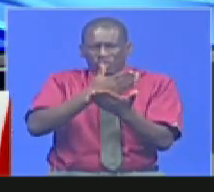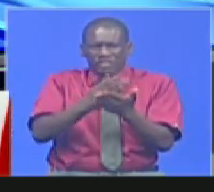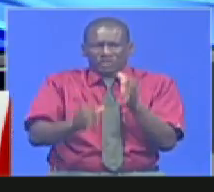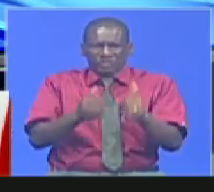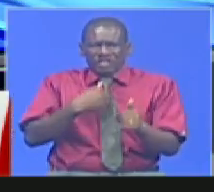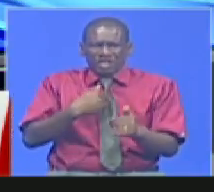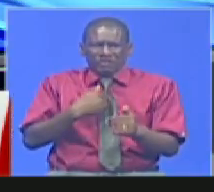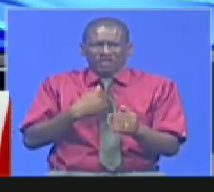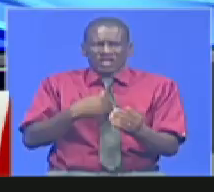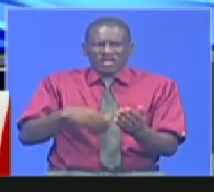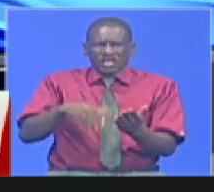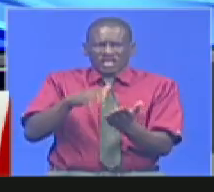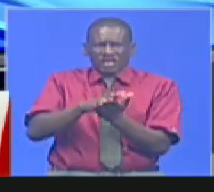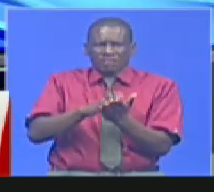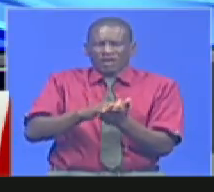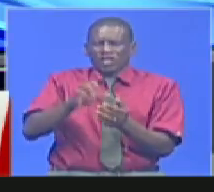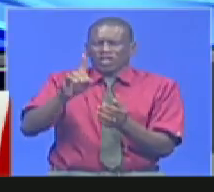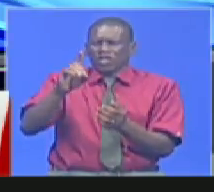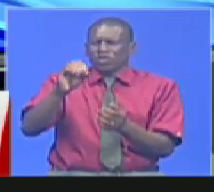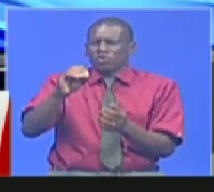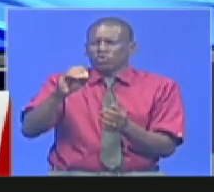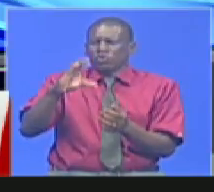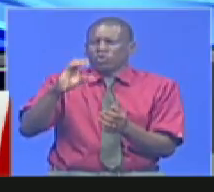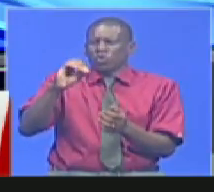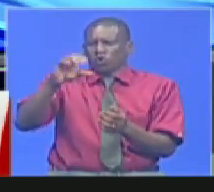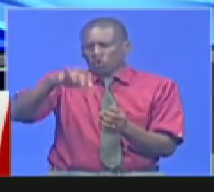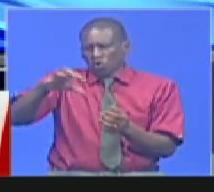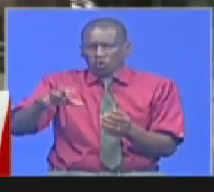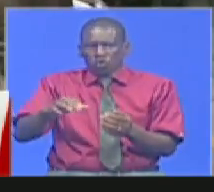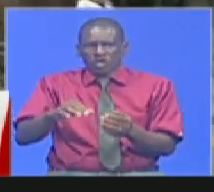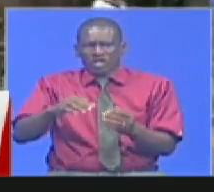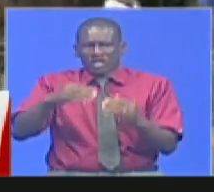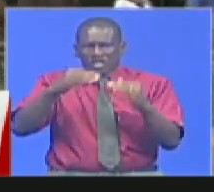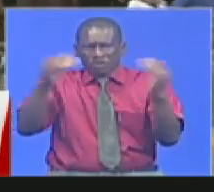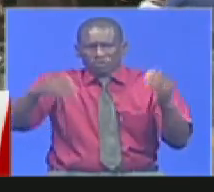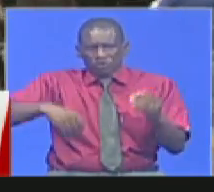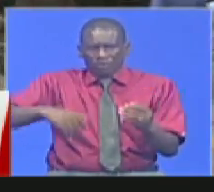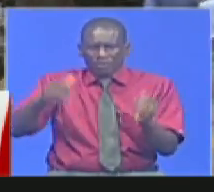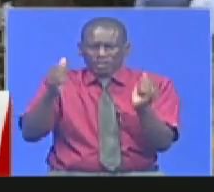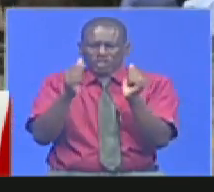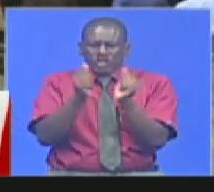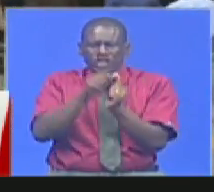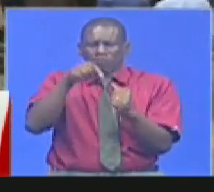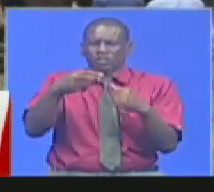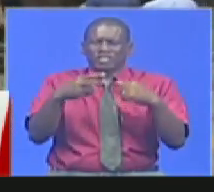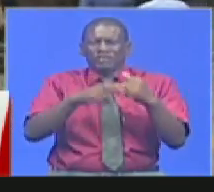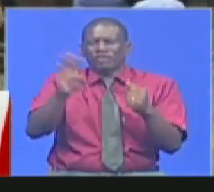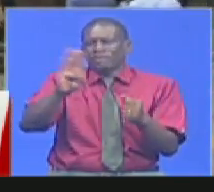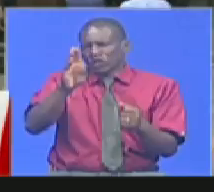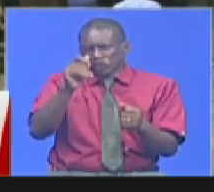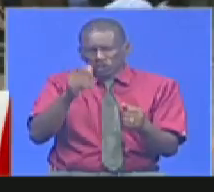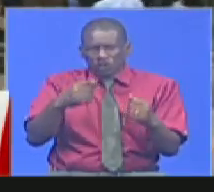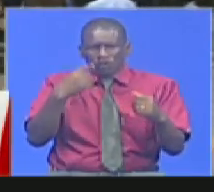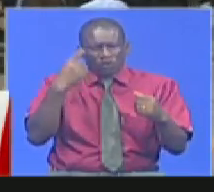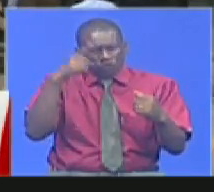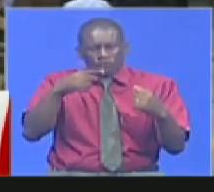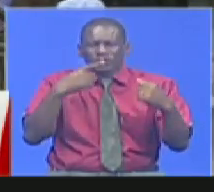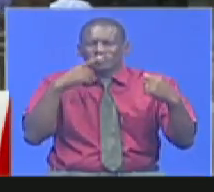Bank Commercial du Congo. Now, Equity will pay 10.7 billion shillings for the